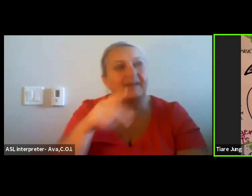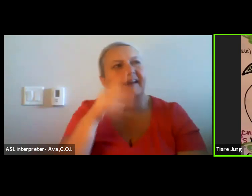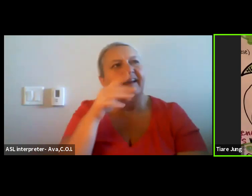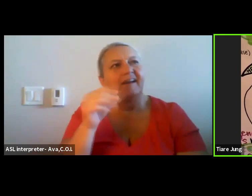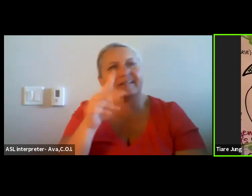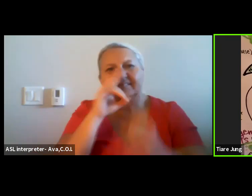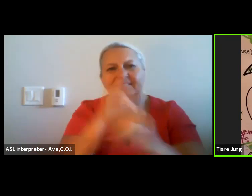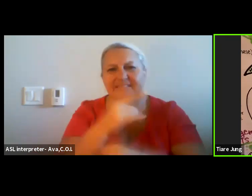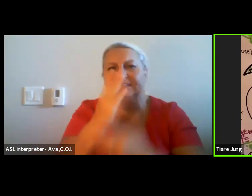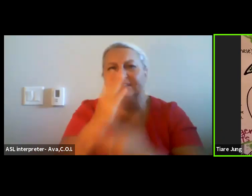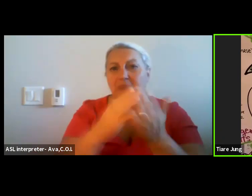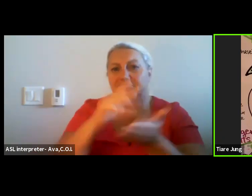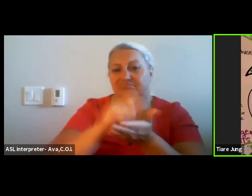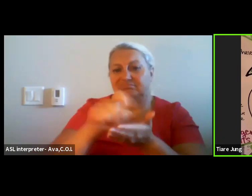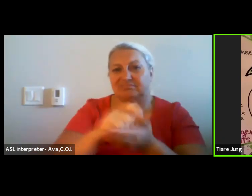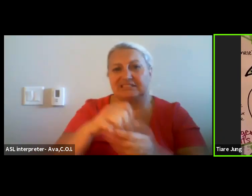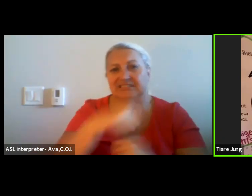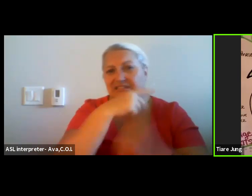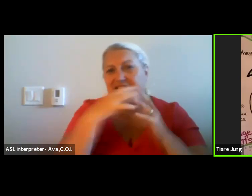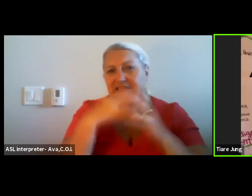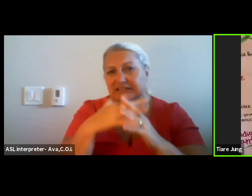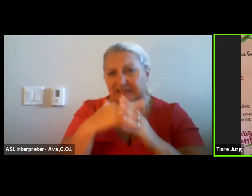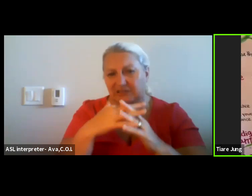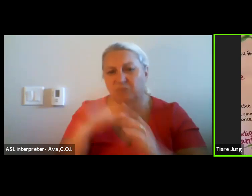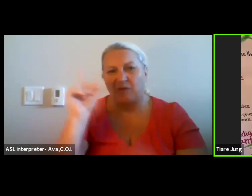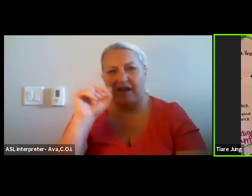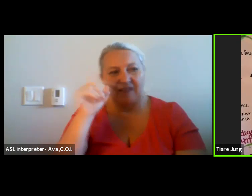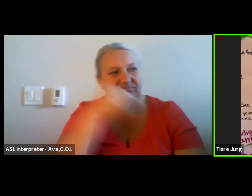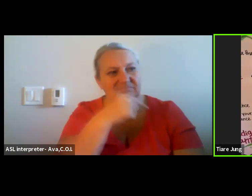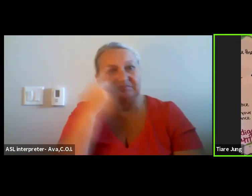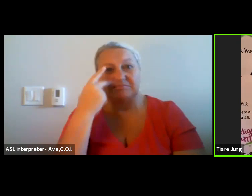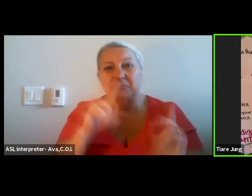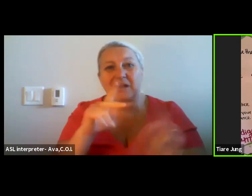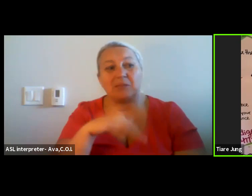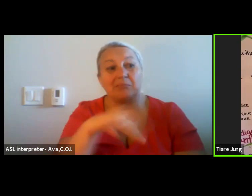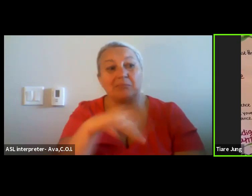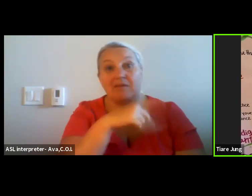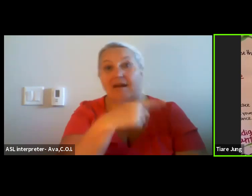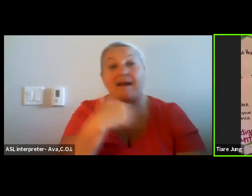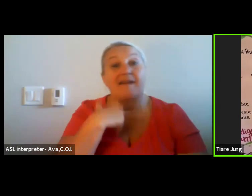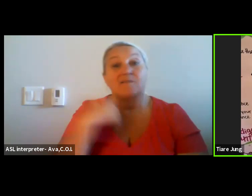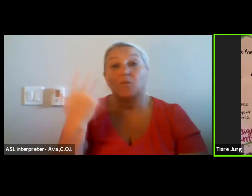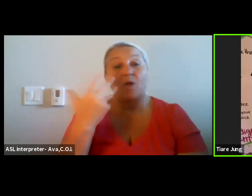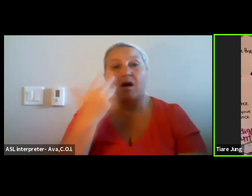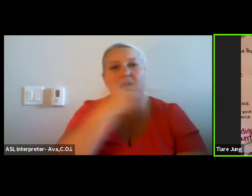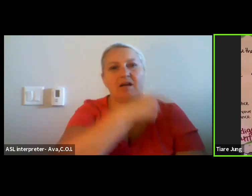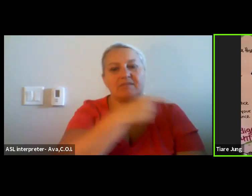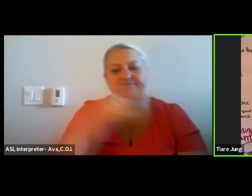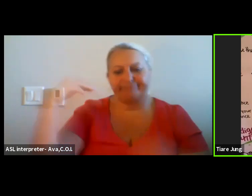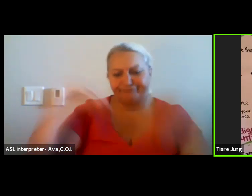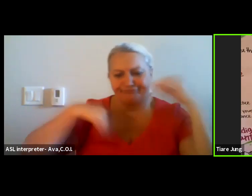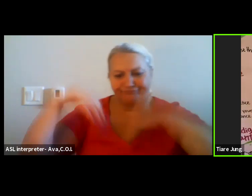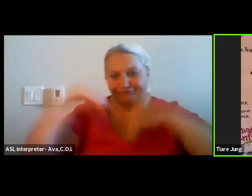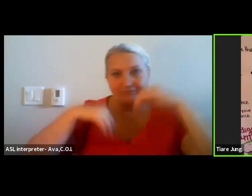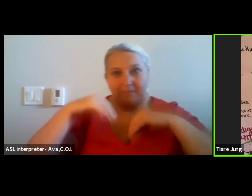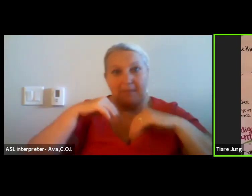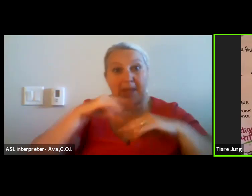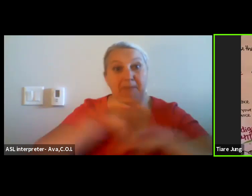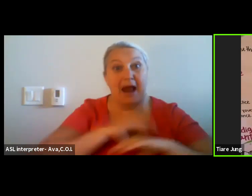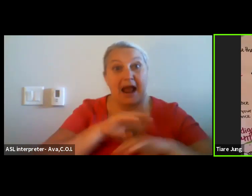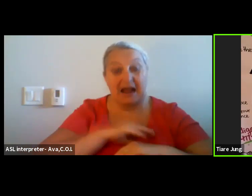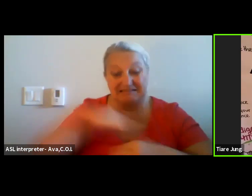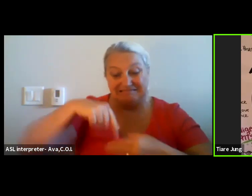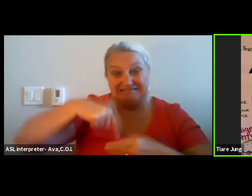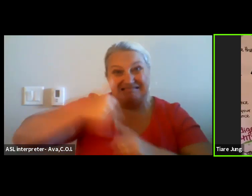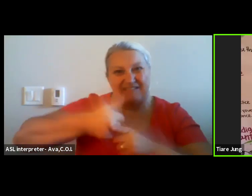of blankets in toxic, like carrying smallpox being distributed to Indigenous communities that